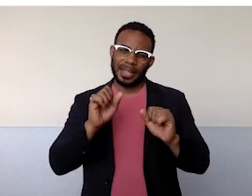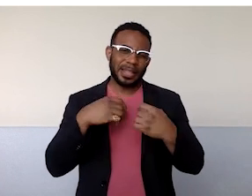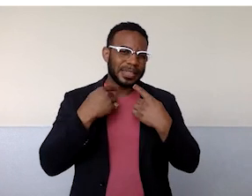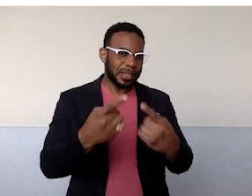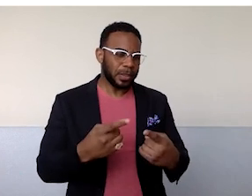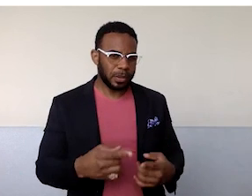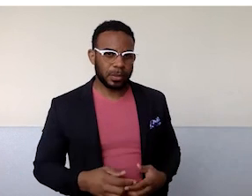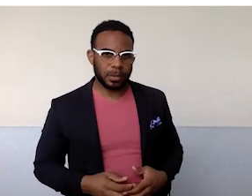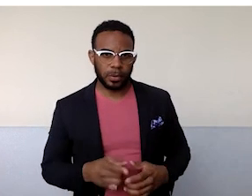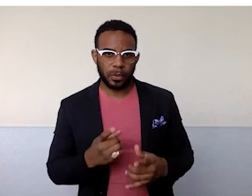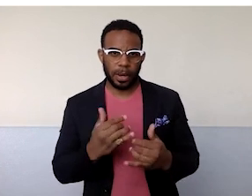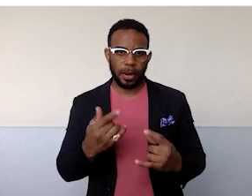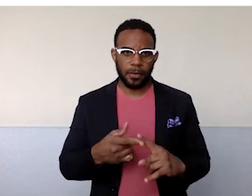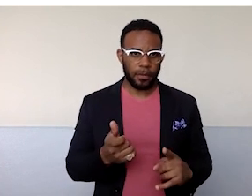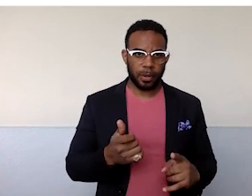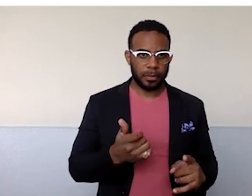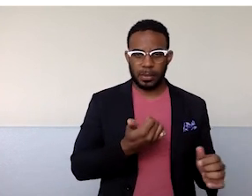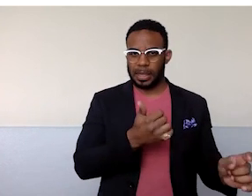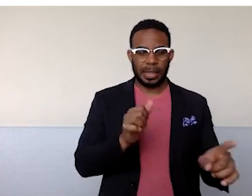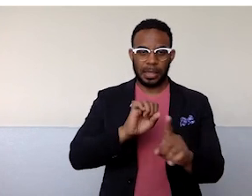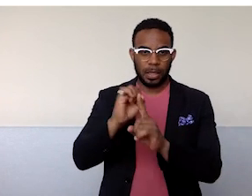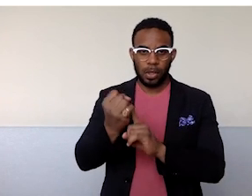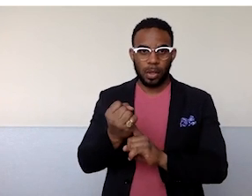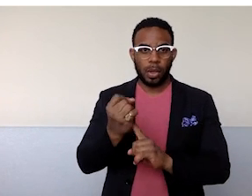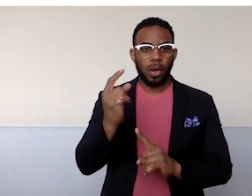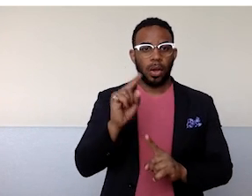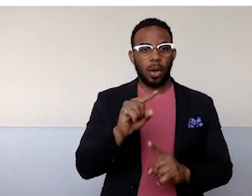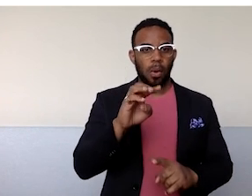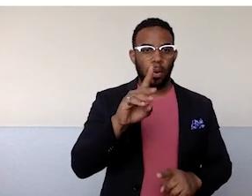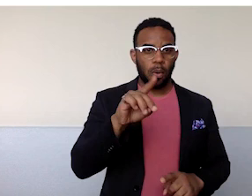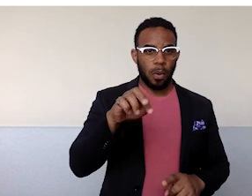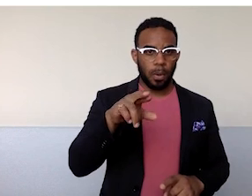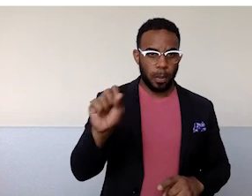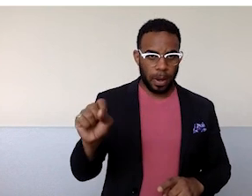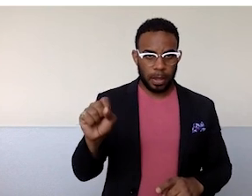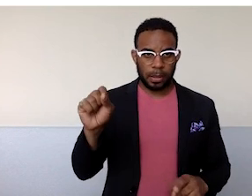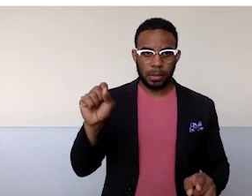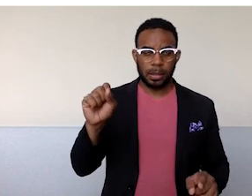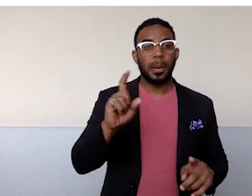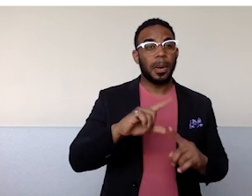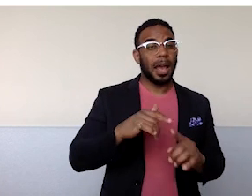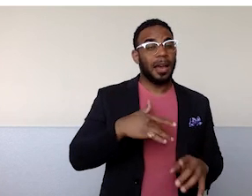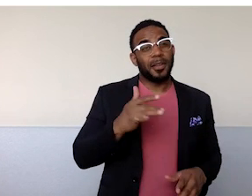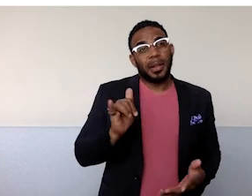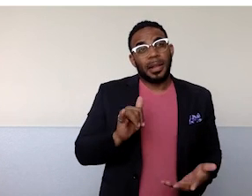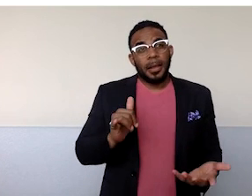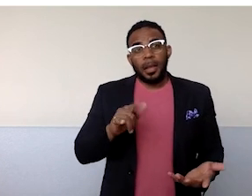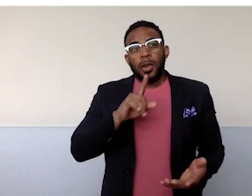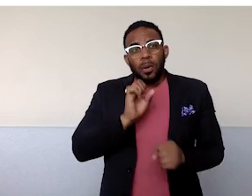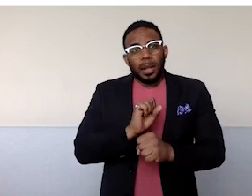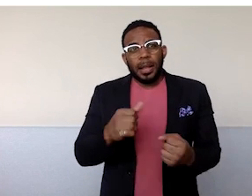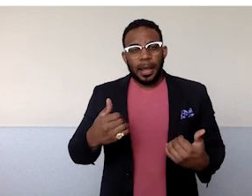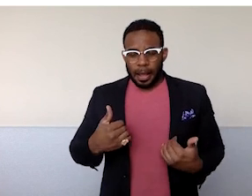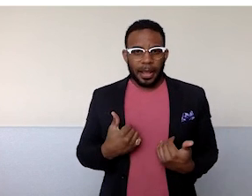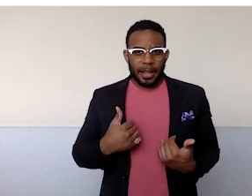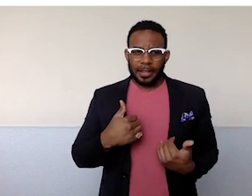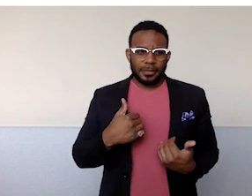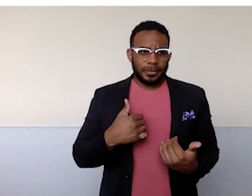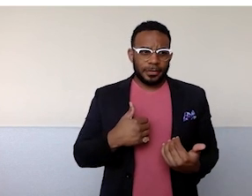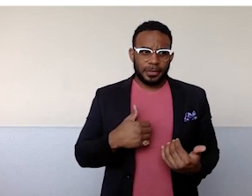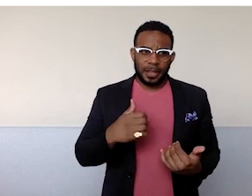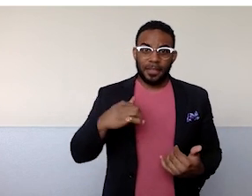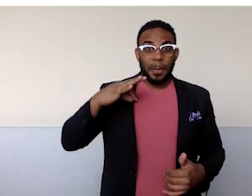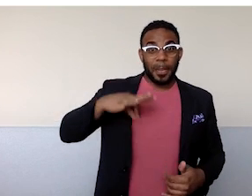you to migrate right now from a traditional CMS like WordPress to a less CMS, but I feel like you really haven't heard